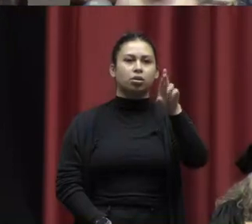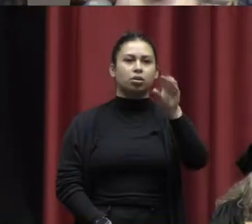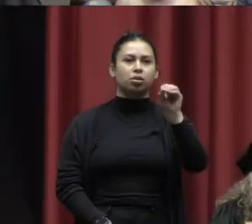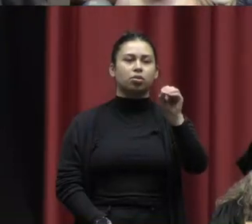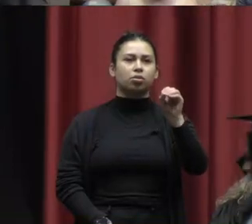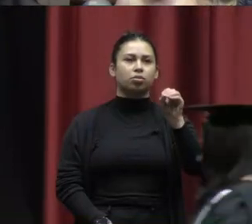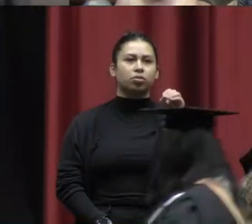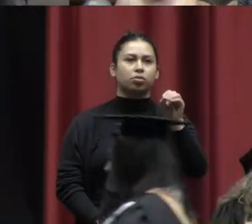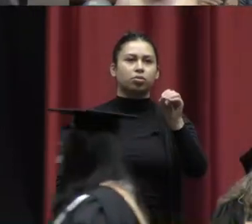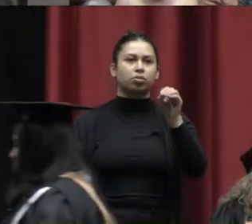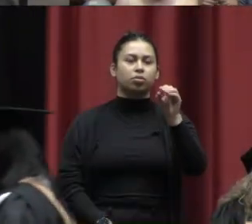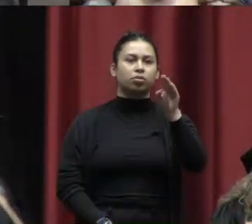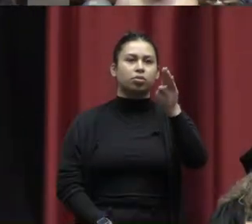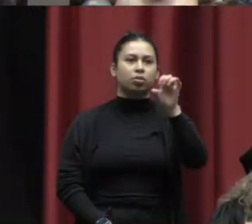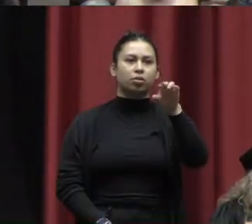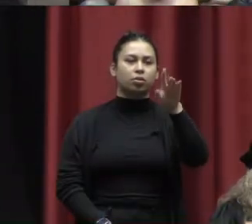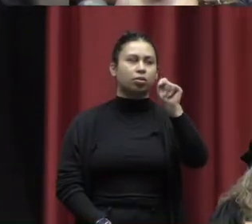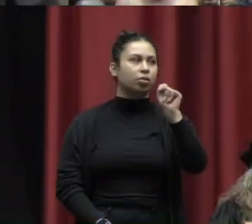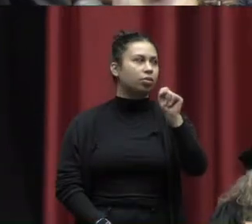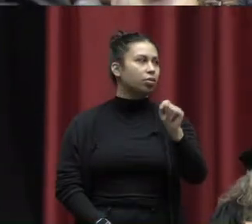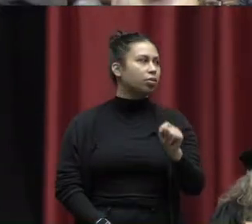Bartholomew Bowman.